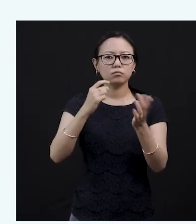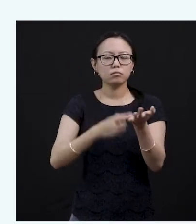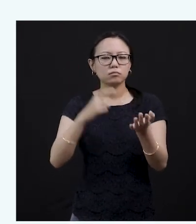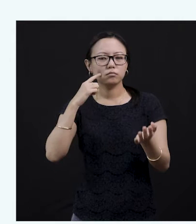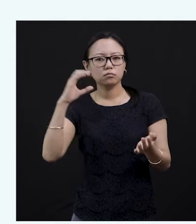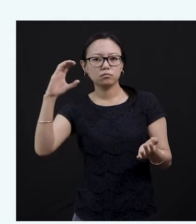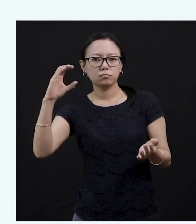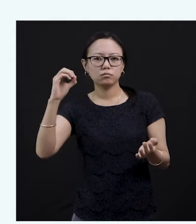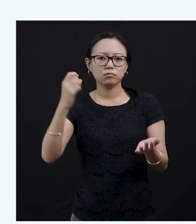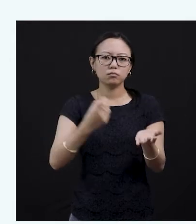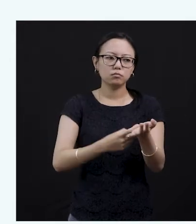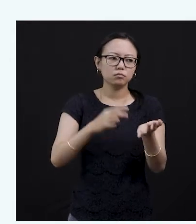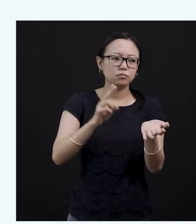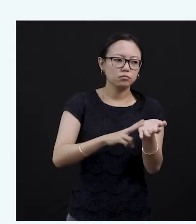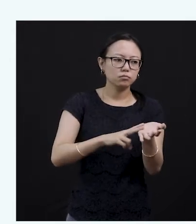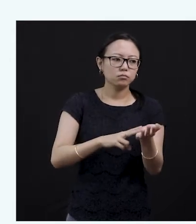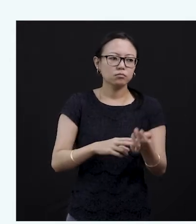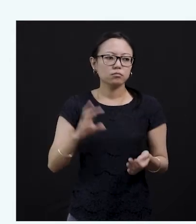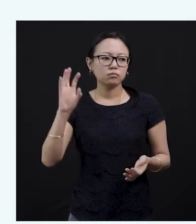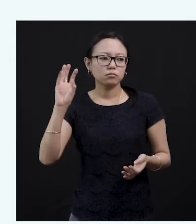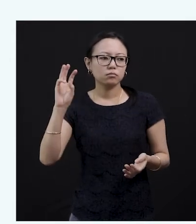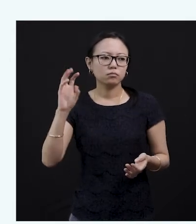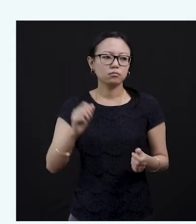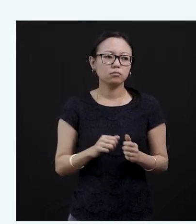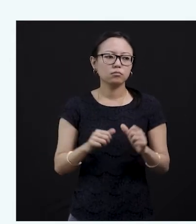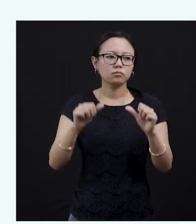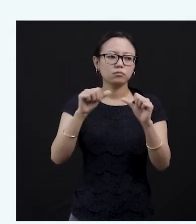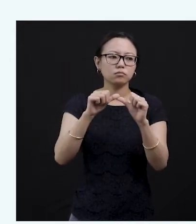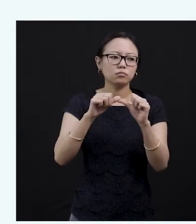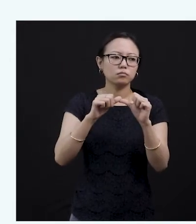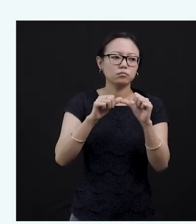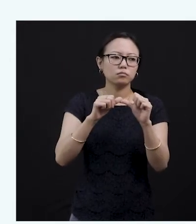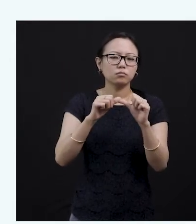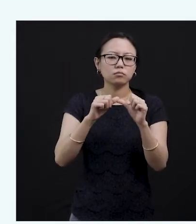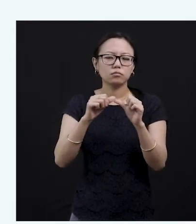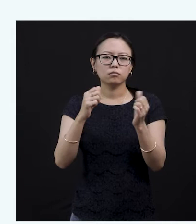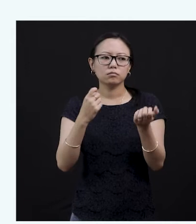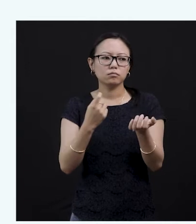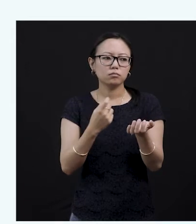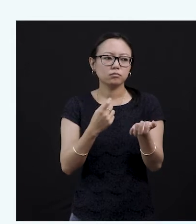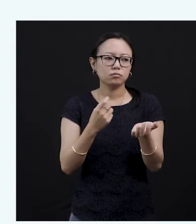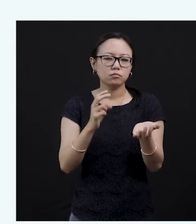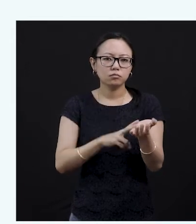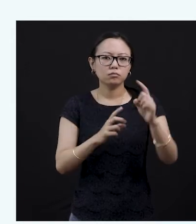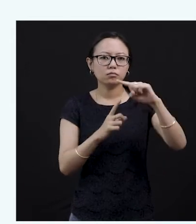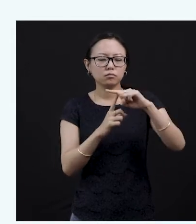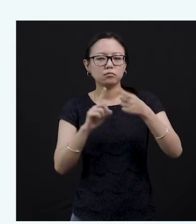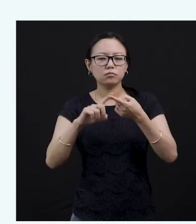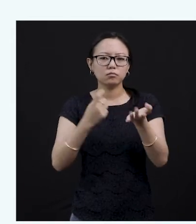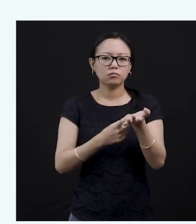2, Tropic of Capricorn. 3, Arctic Circle. And number 4 is Antarctic